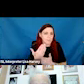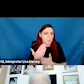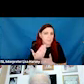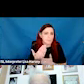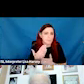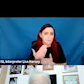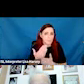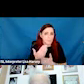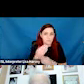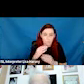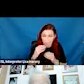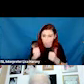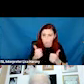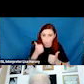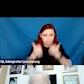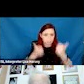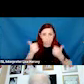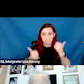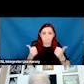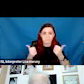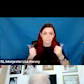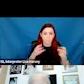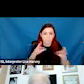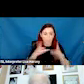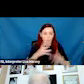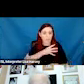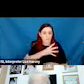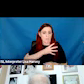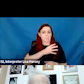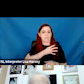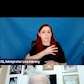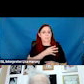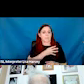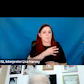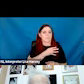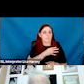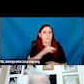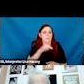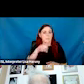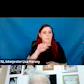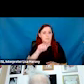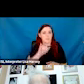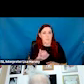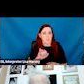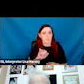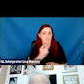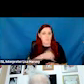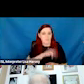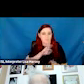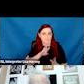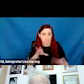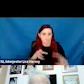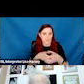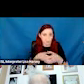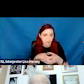a great shout out to the working committee that NSAI and ourselves have brought together, and